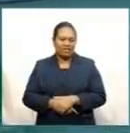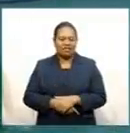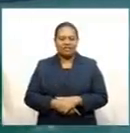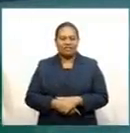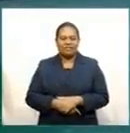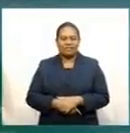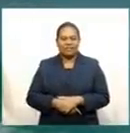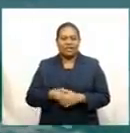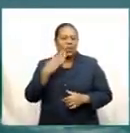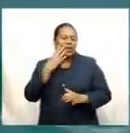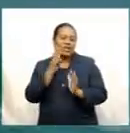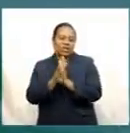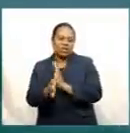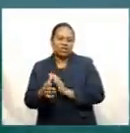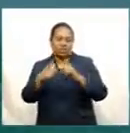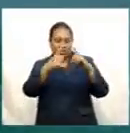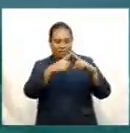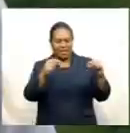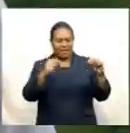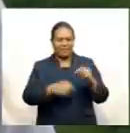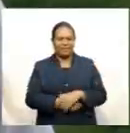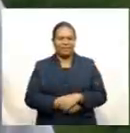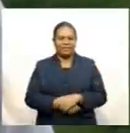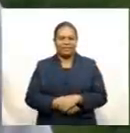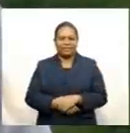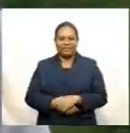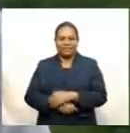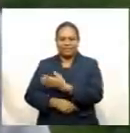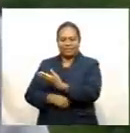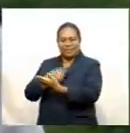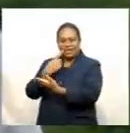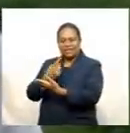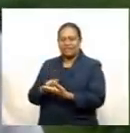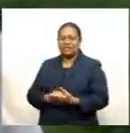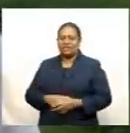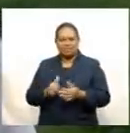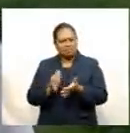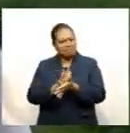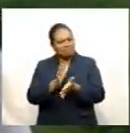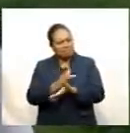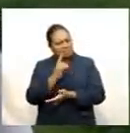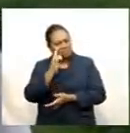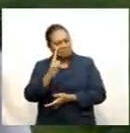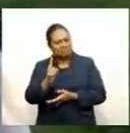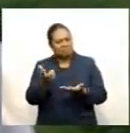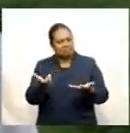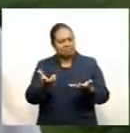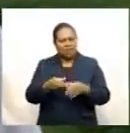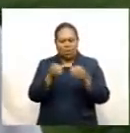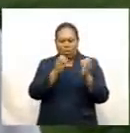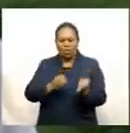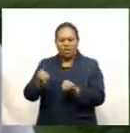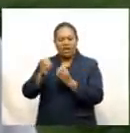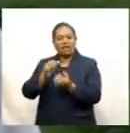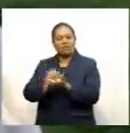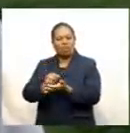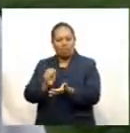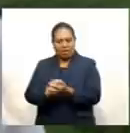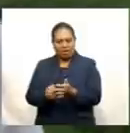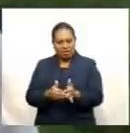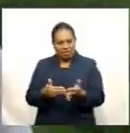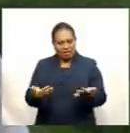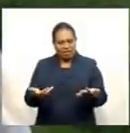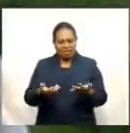get to Japan. We are very, very pleased that this has been organized so well, and we